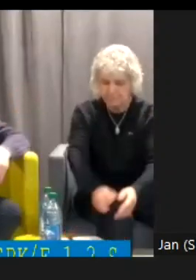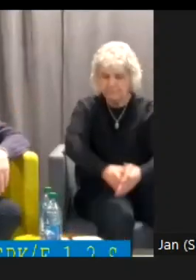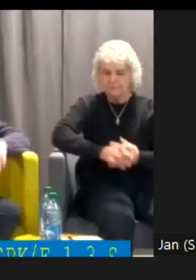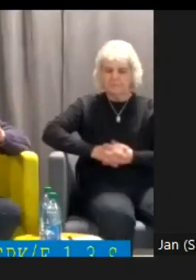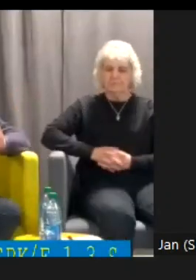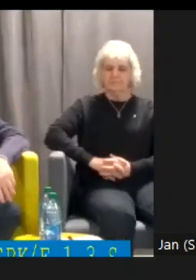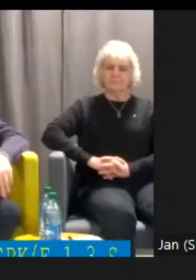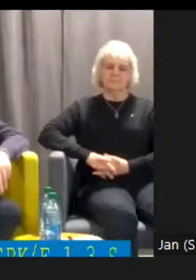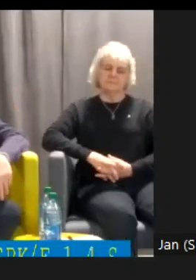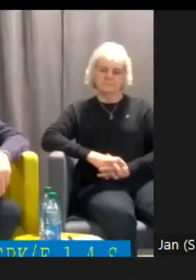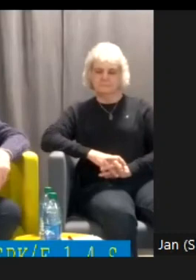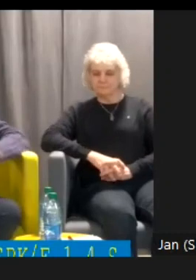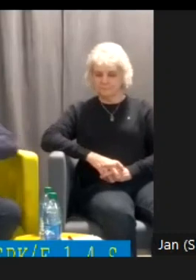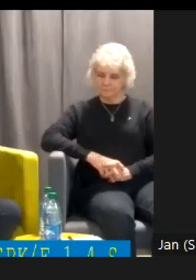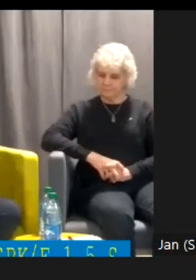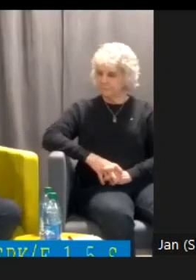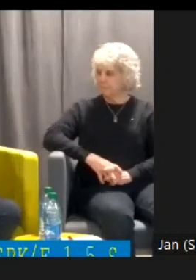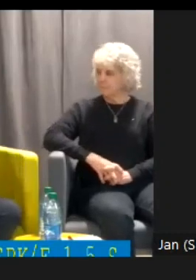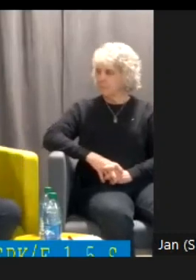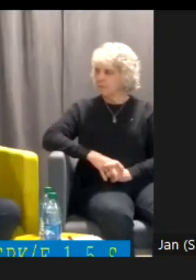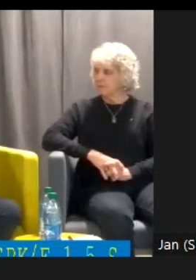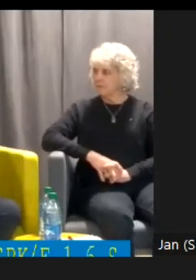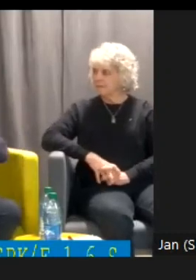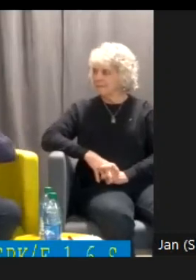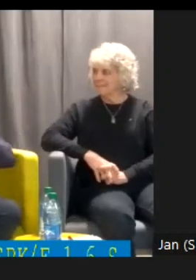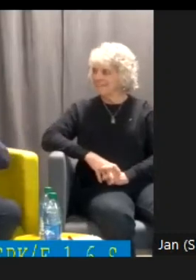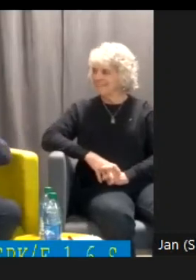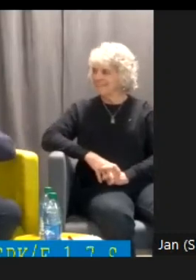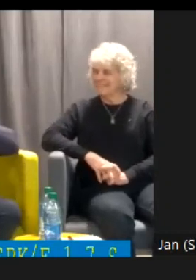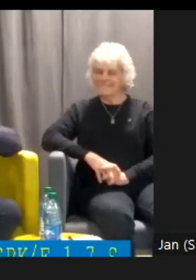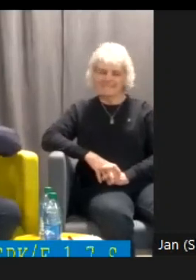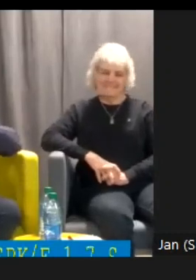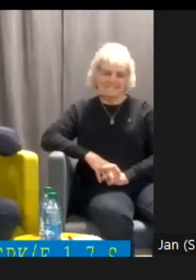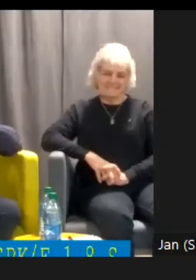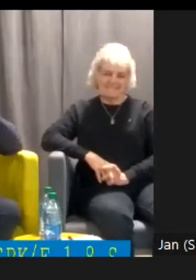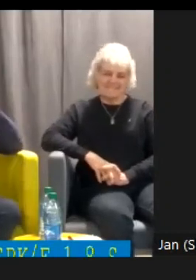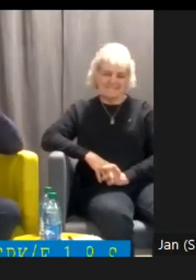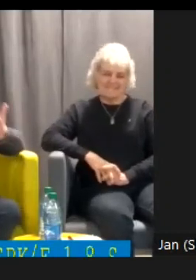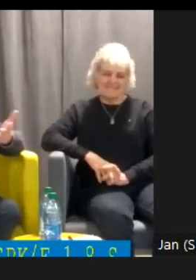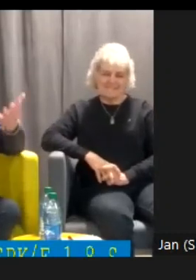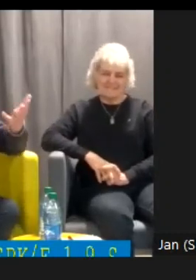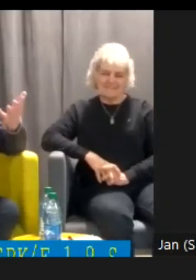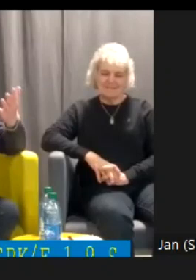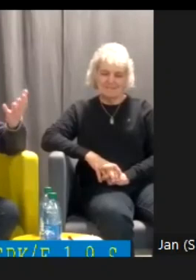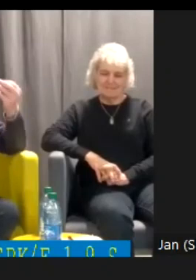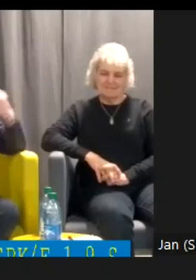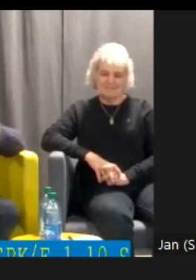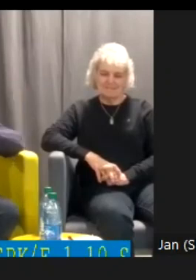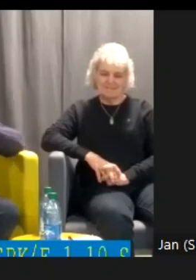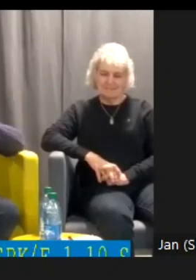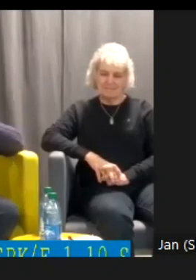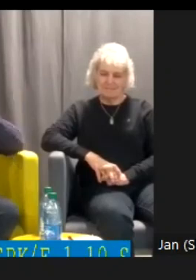Seniors Group. I'm almost the opposite end of the spectrum. I have been in Edmonton forever, it would